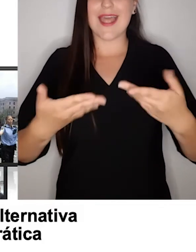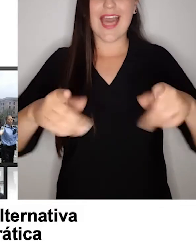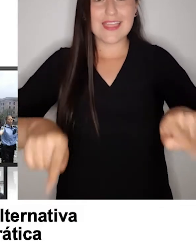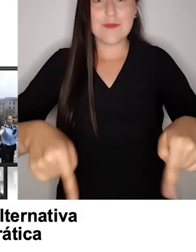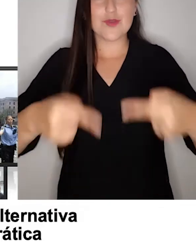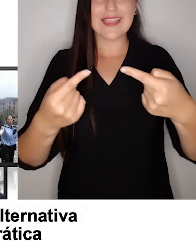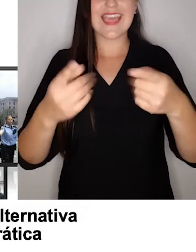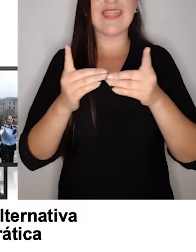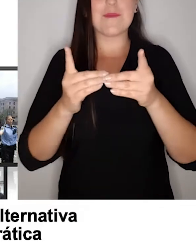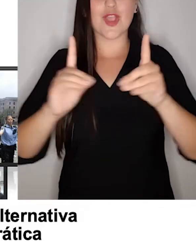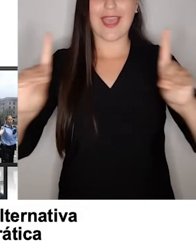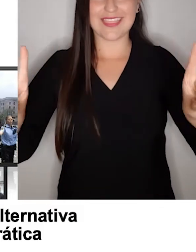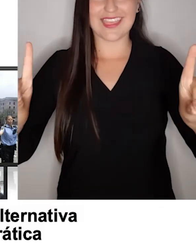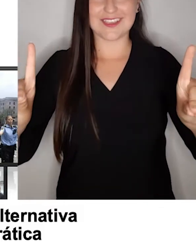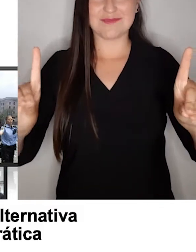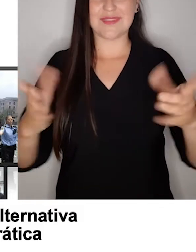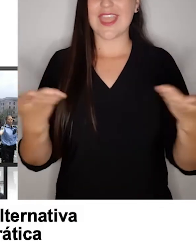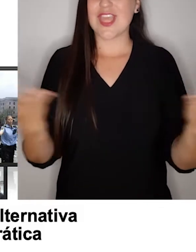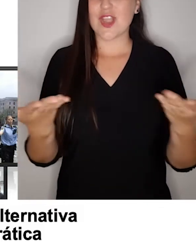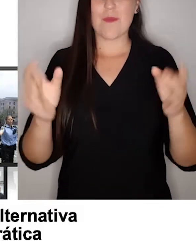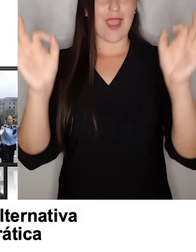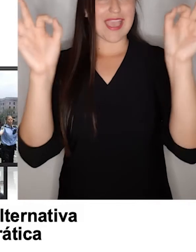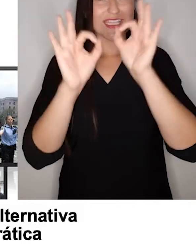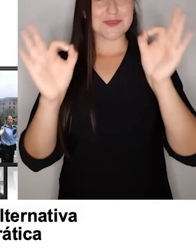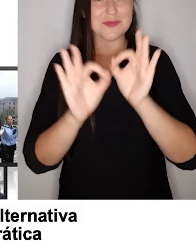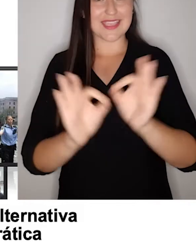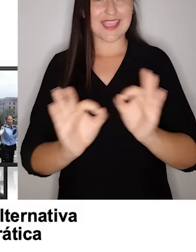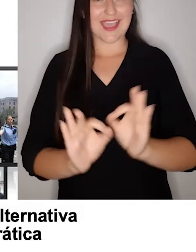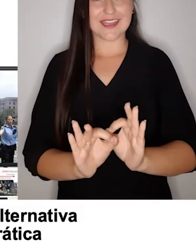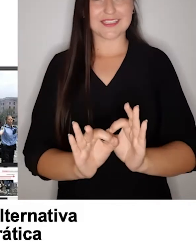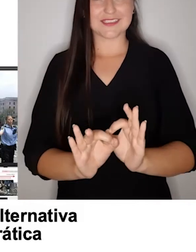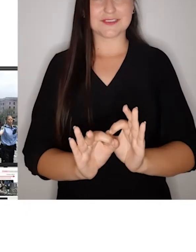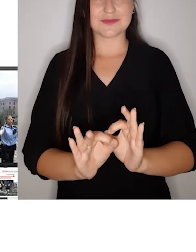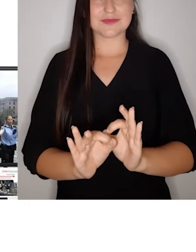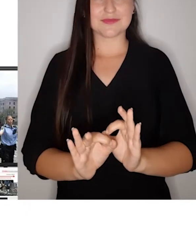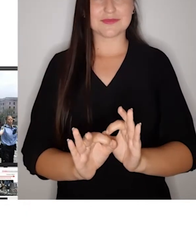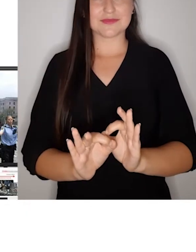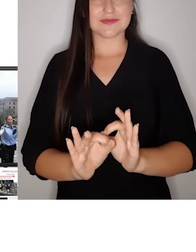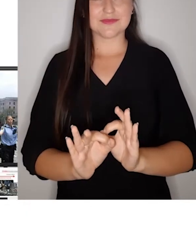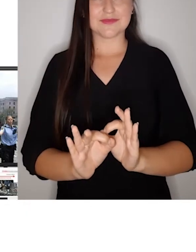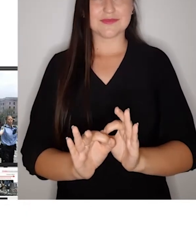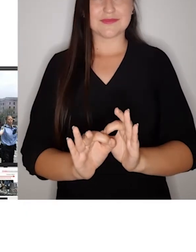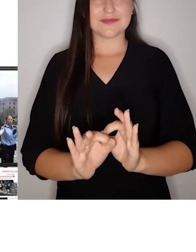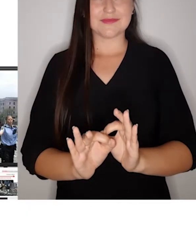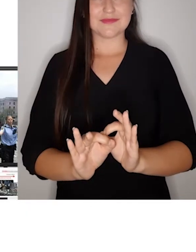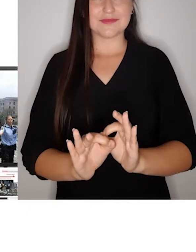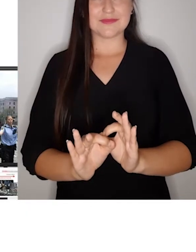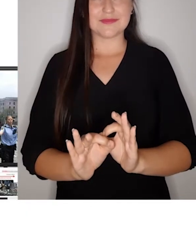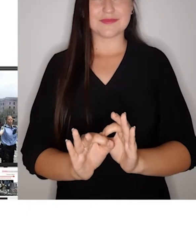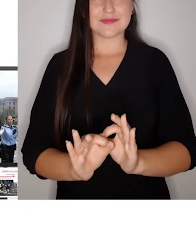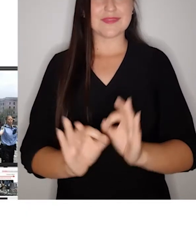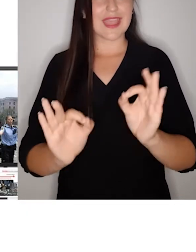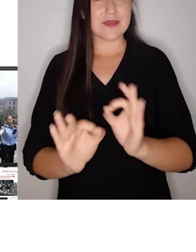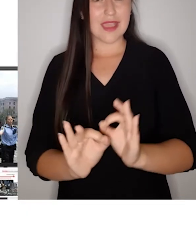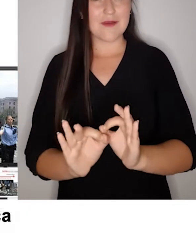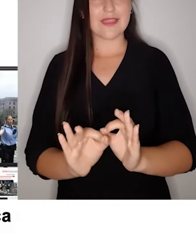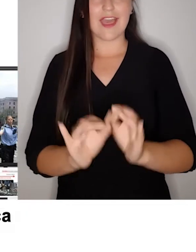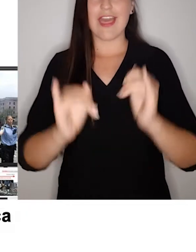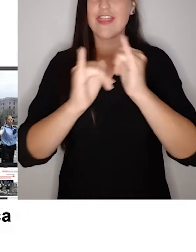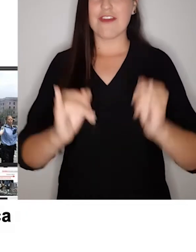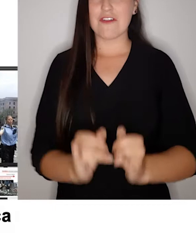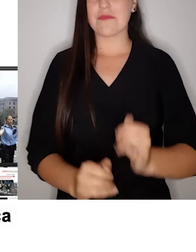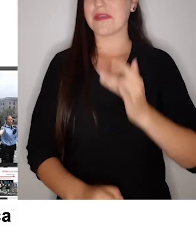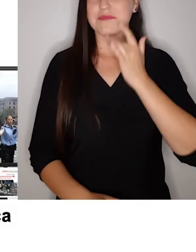And this positive alternative is democratic competence. Very simply explained,